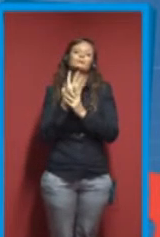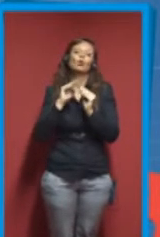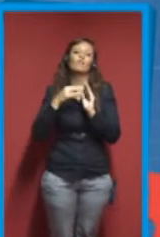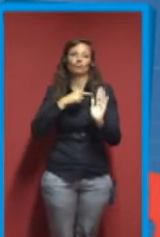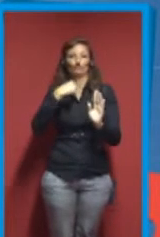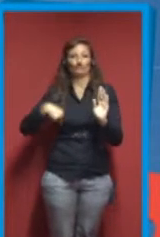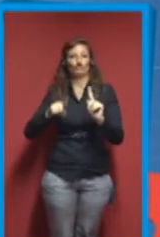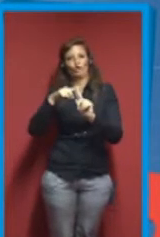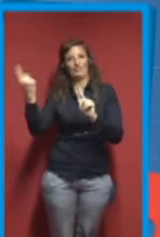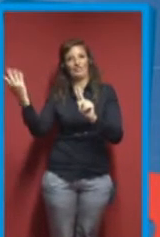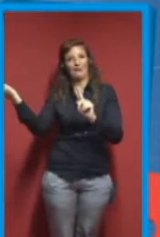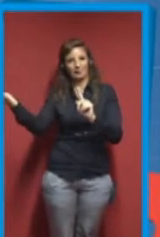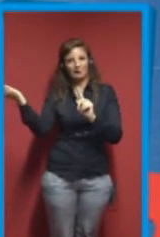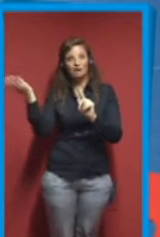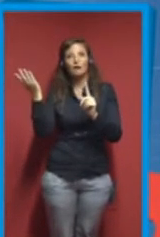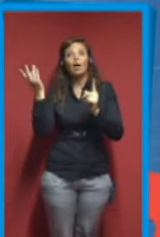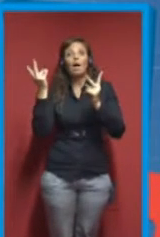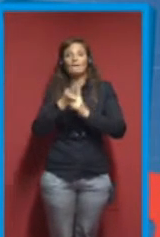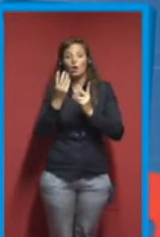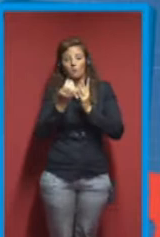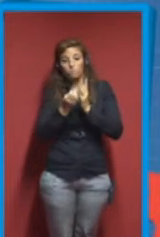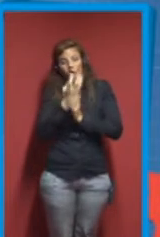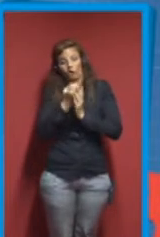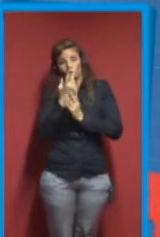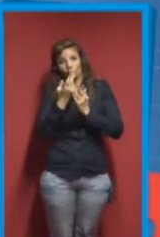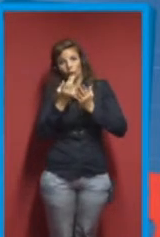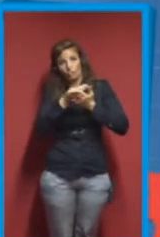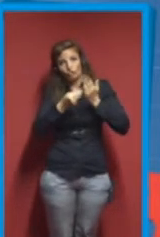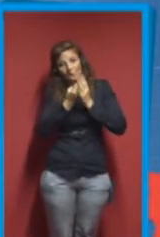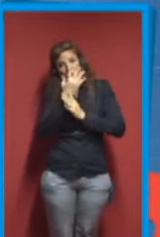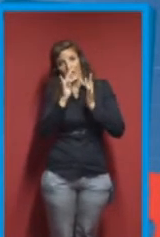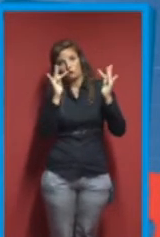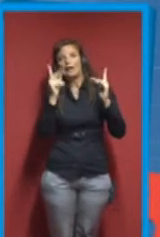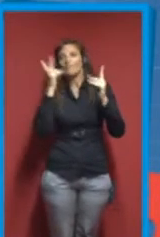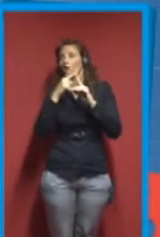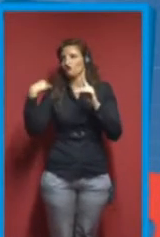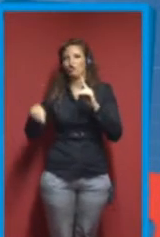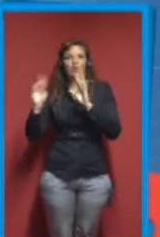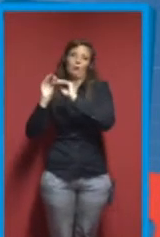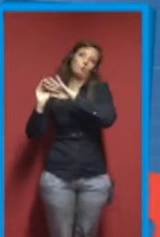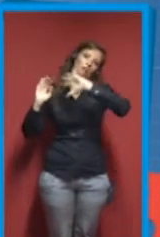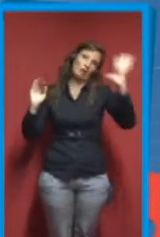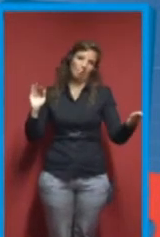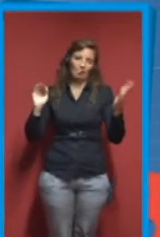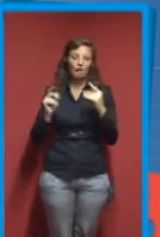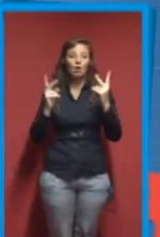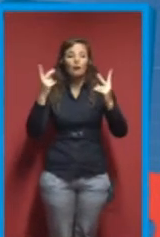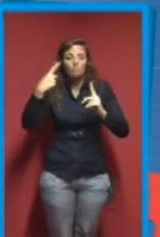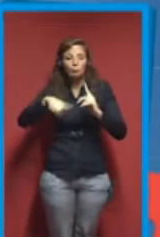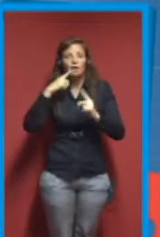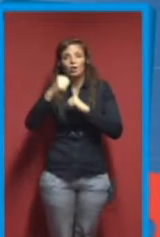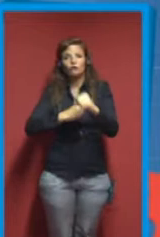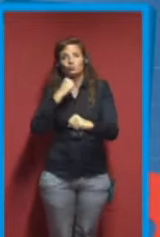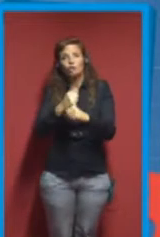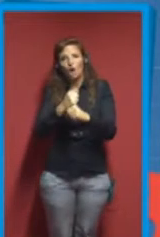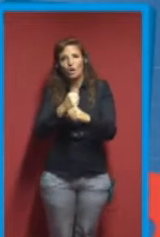my life. I'm sure you've read the one on the right. The one on the left is the story of how toys used to be